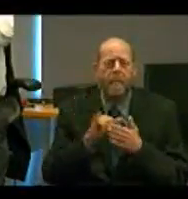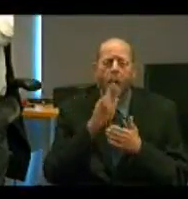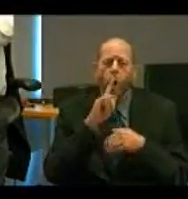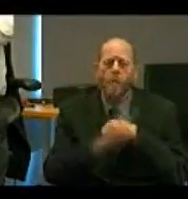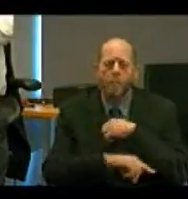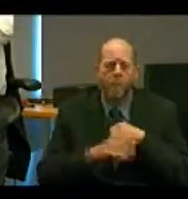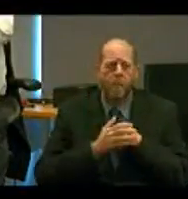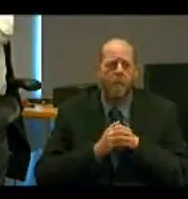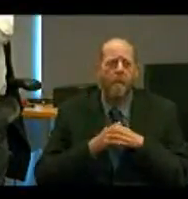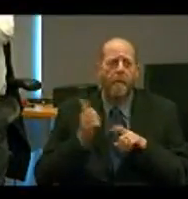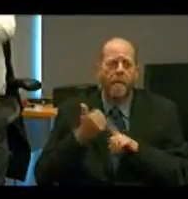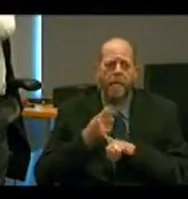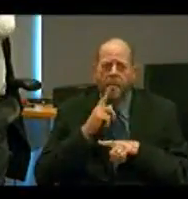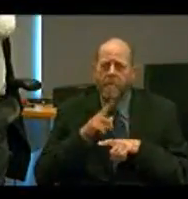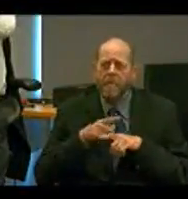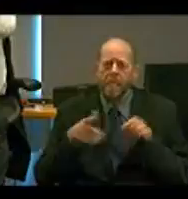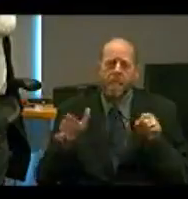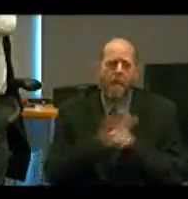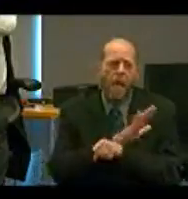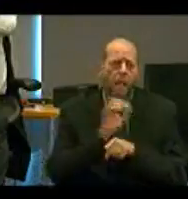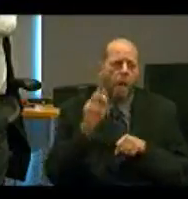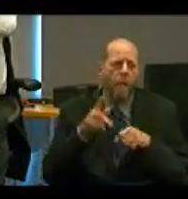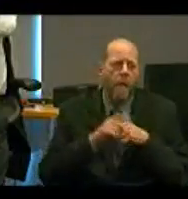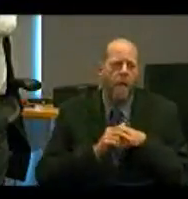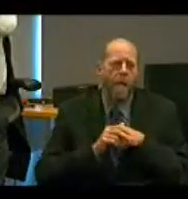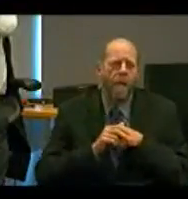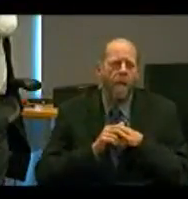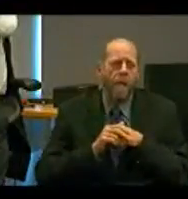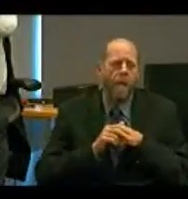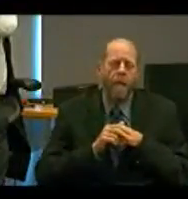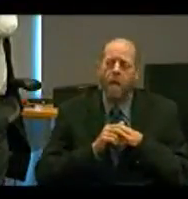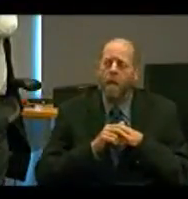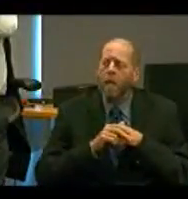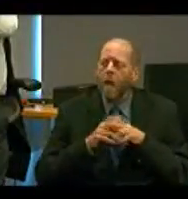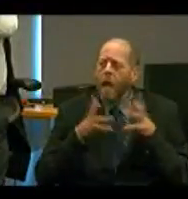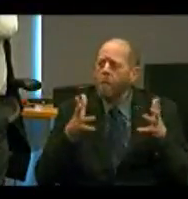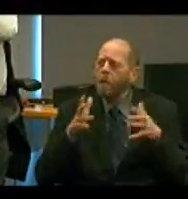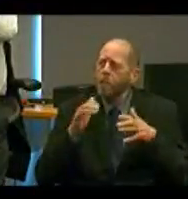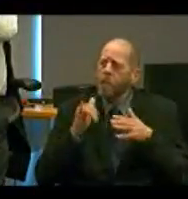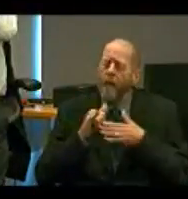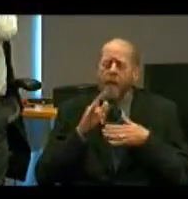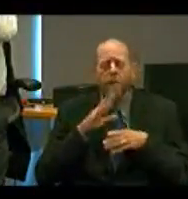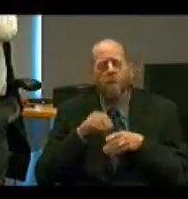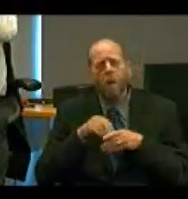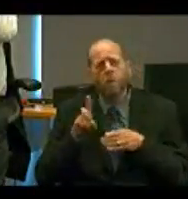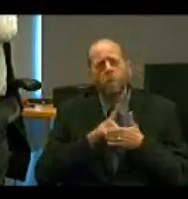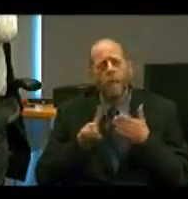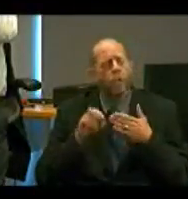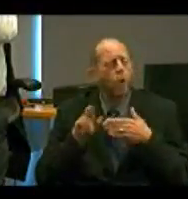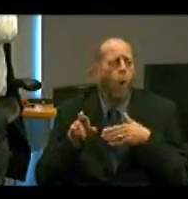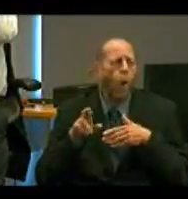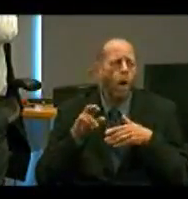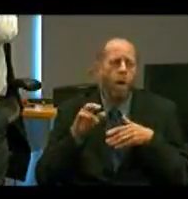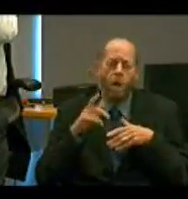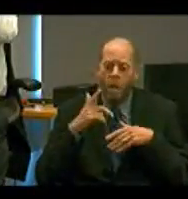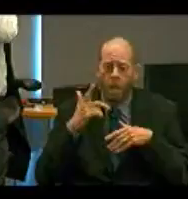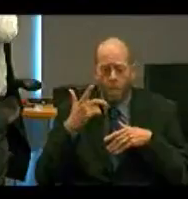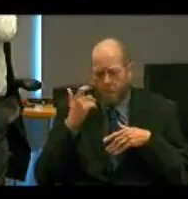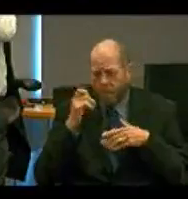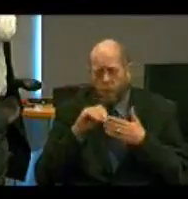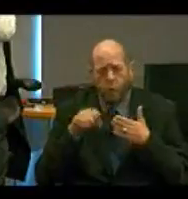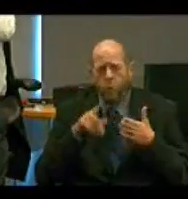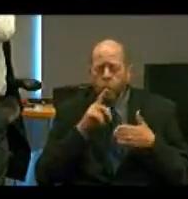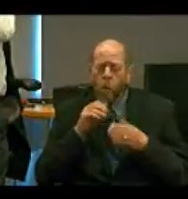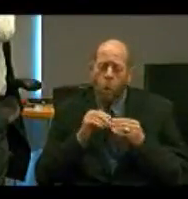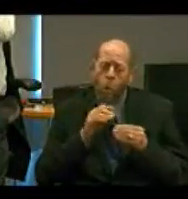disciplined, it is entirely opaque as to the extent to which that involves discrimination or the fact that students who are more